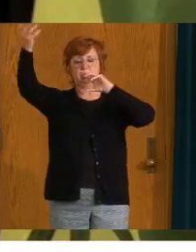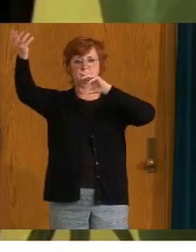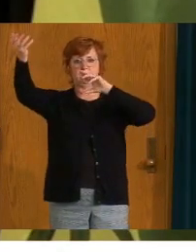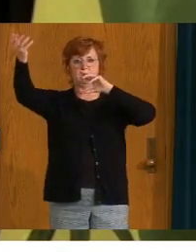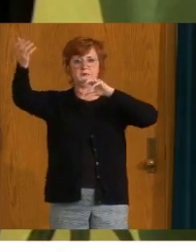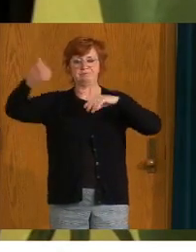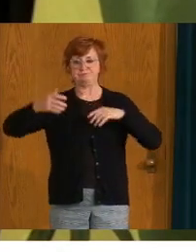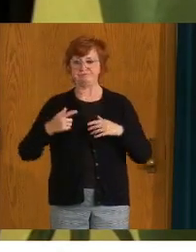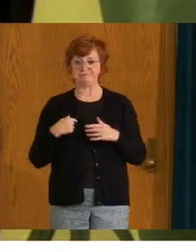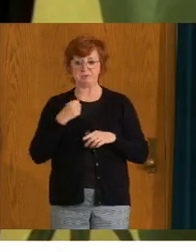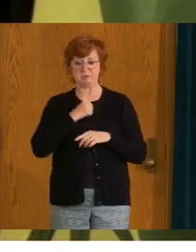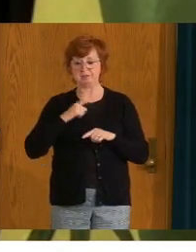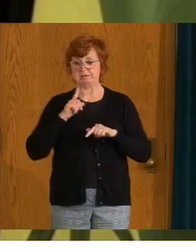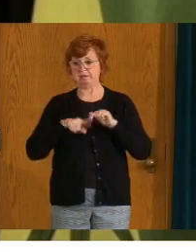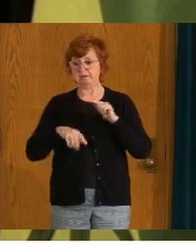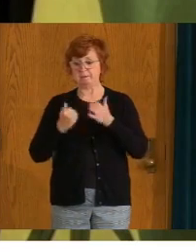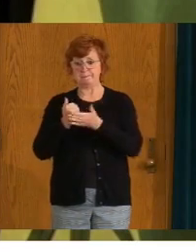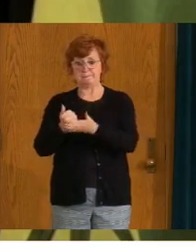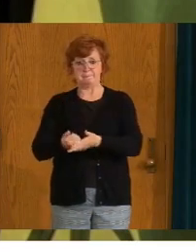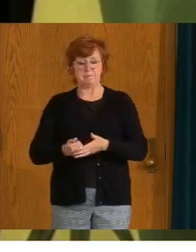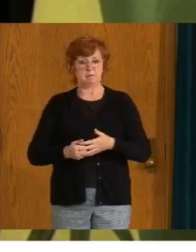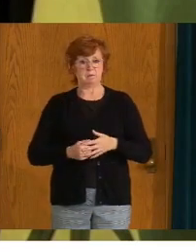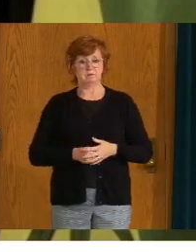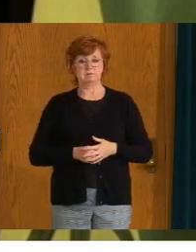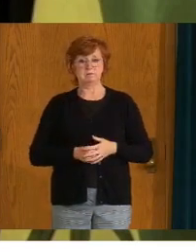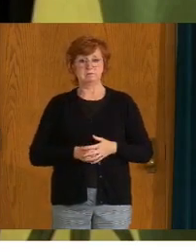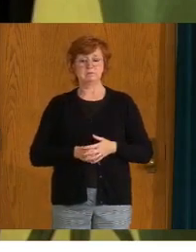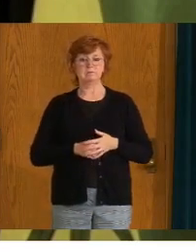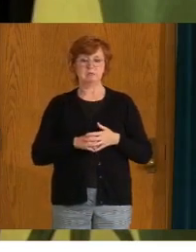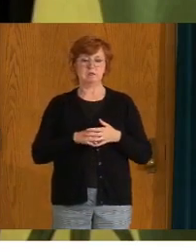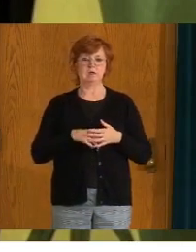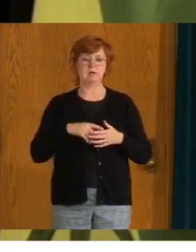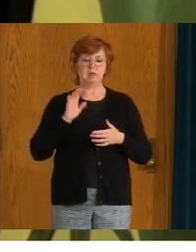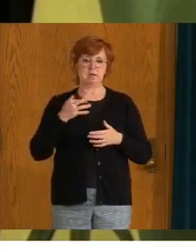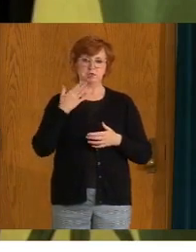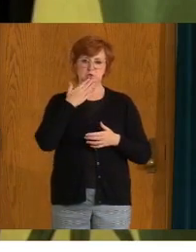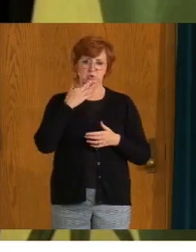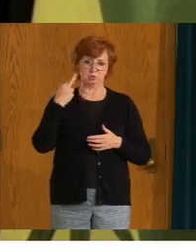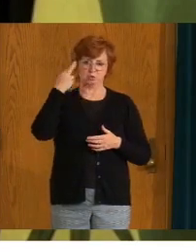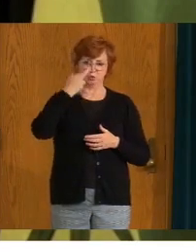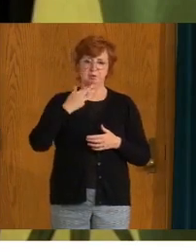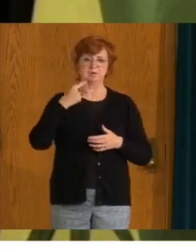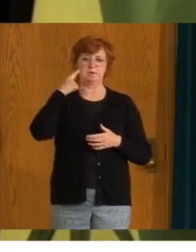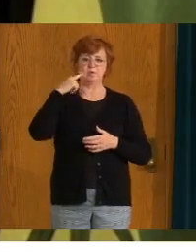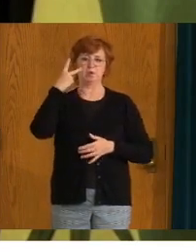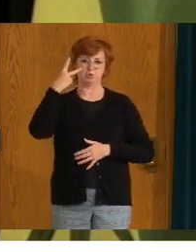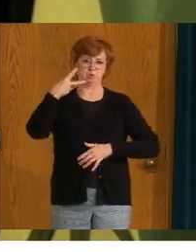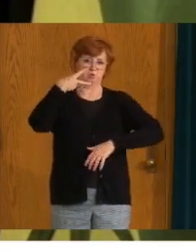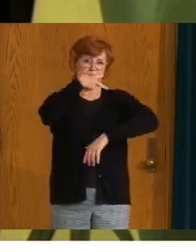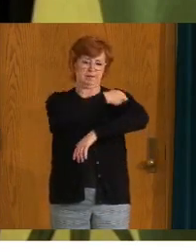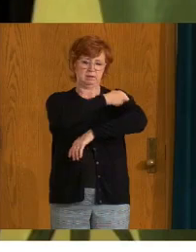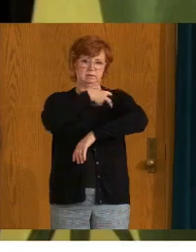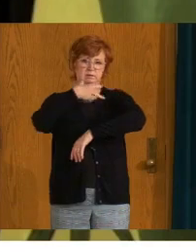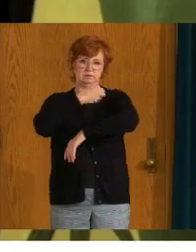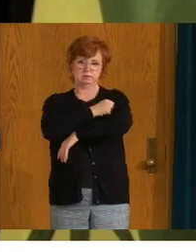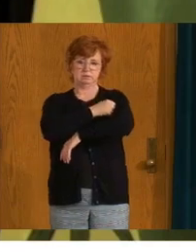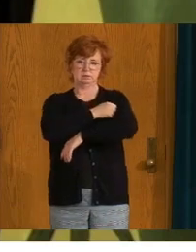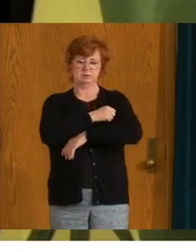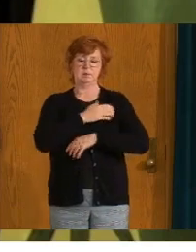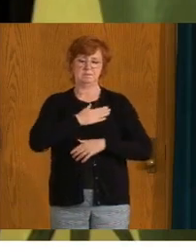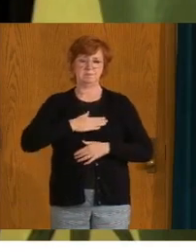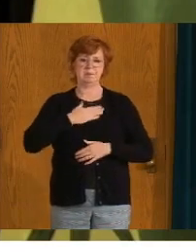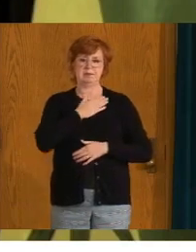think, a real motivation for many in Saskatchewan to reconsider making time in their very busy schedules, and I